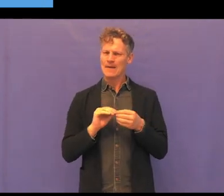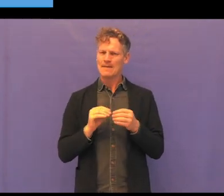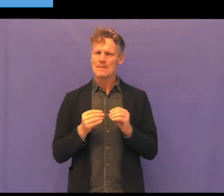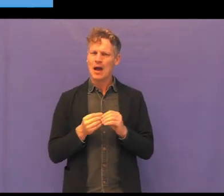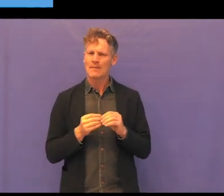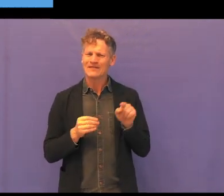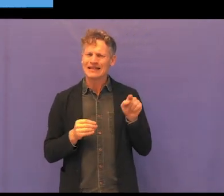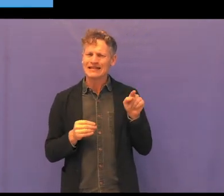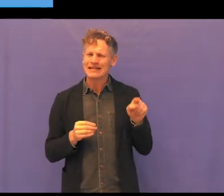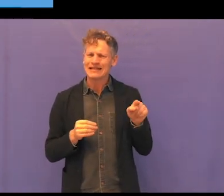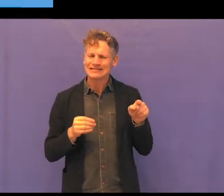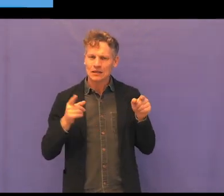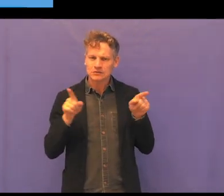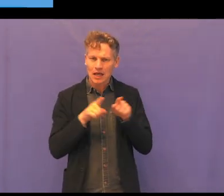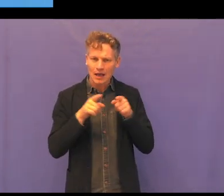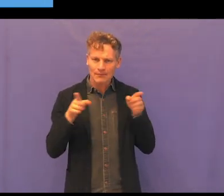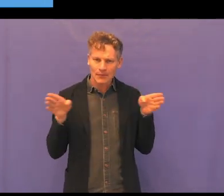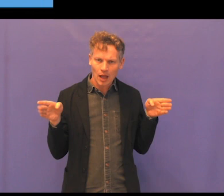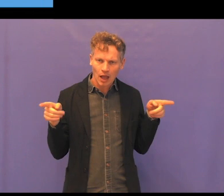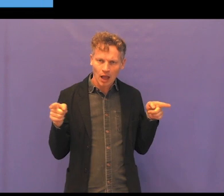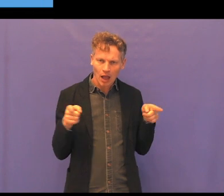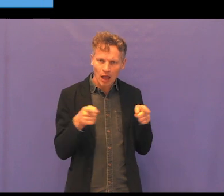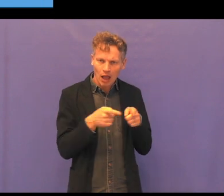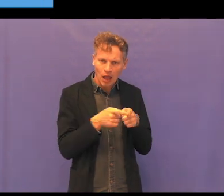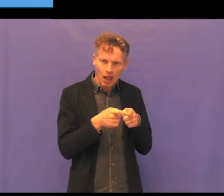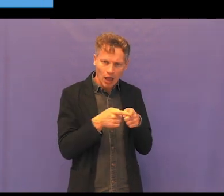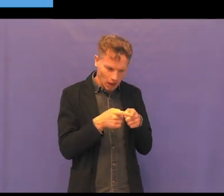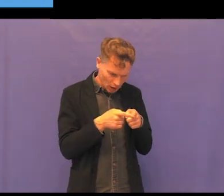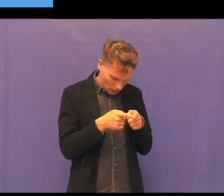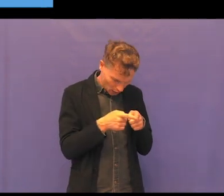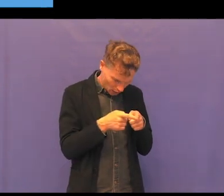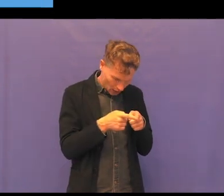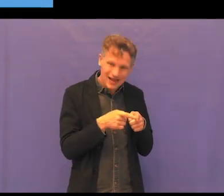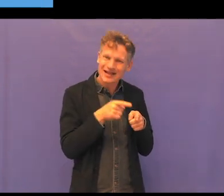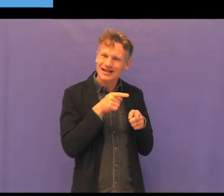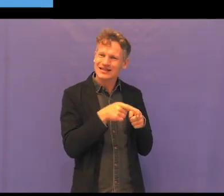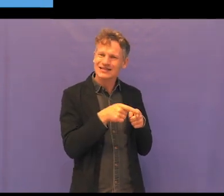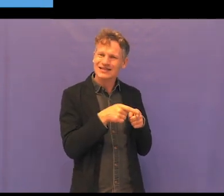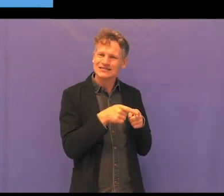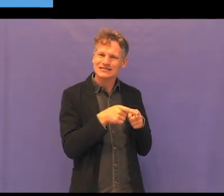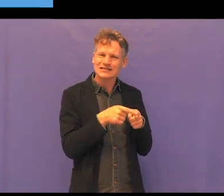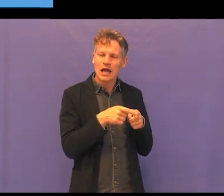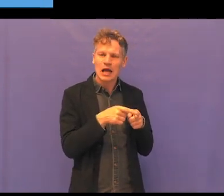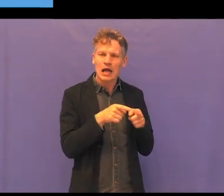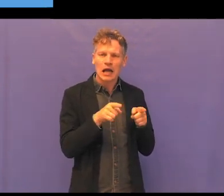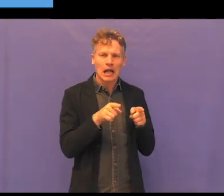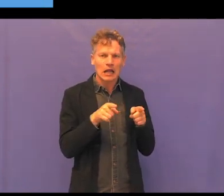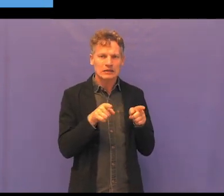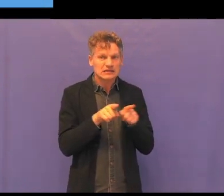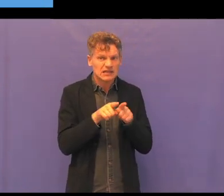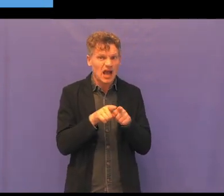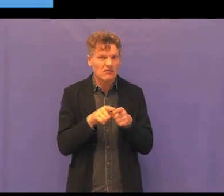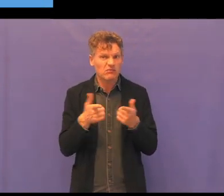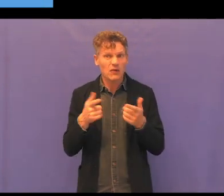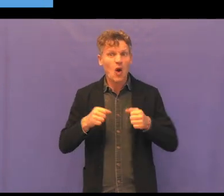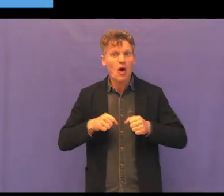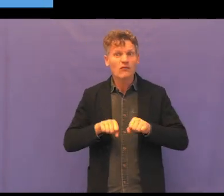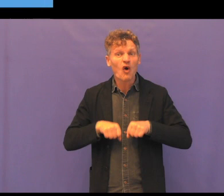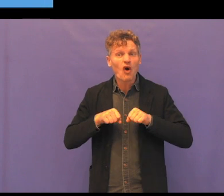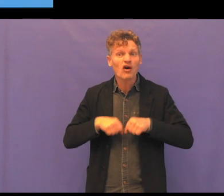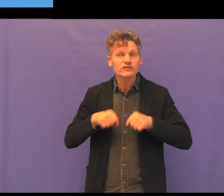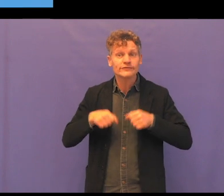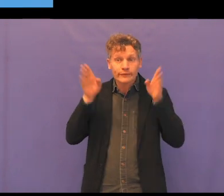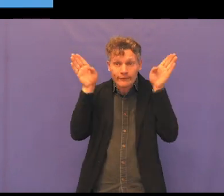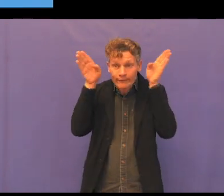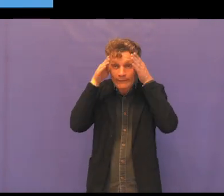to a kind of blindness that has produced some of the ecological consequences that we have to live with. Now, one of the ironies,